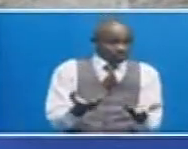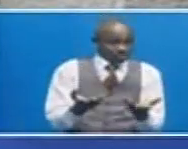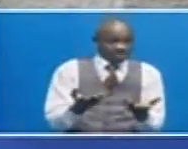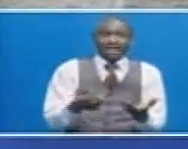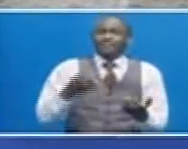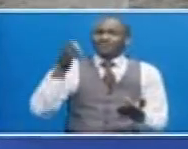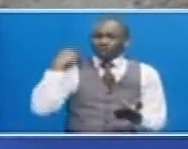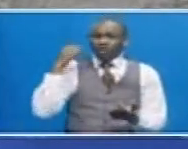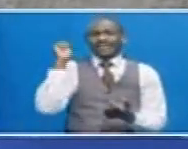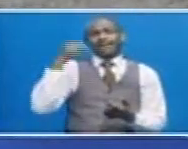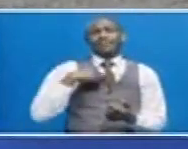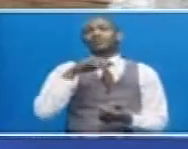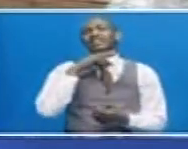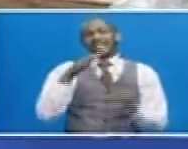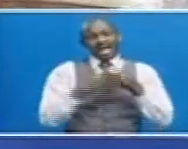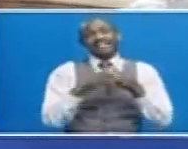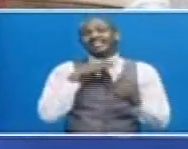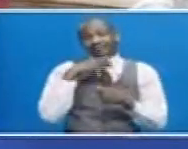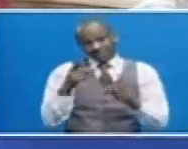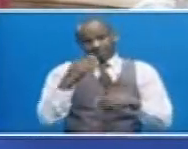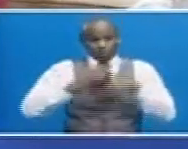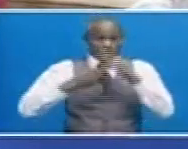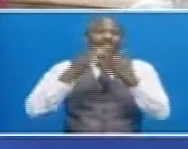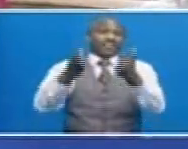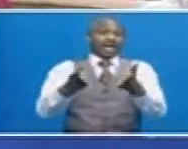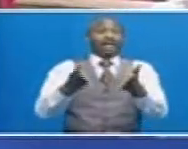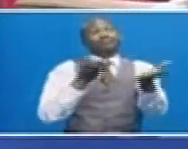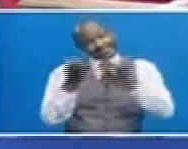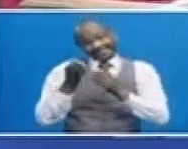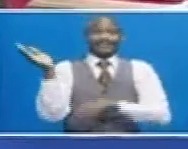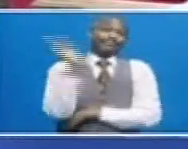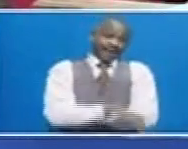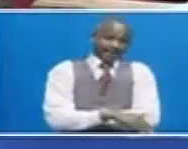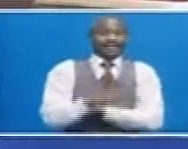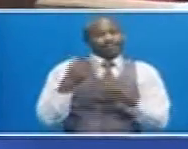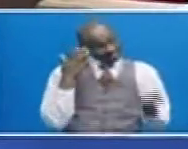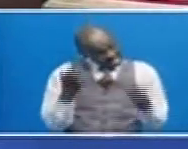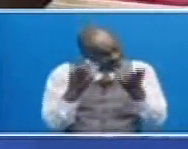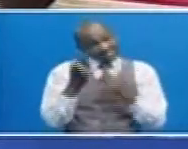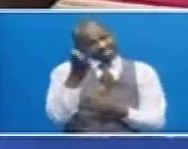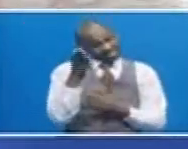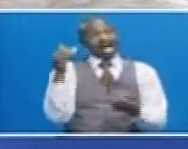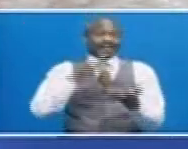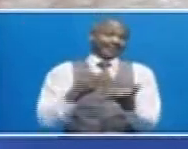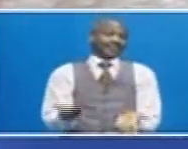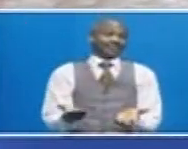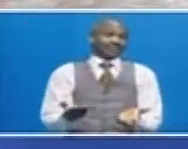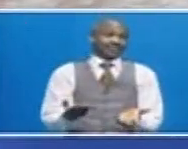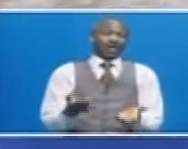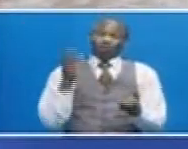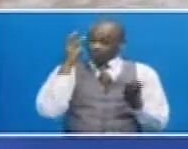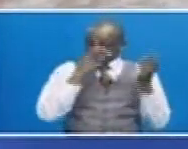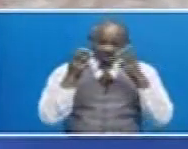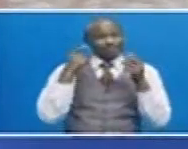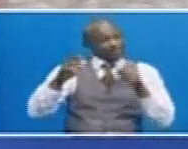killed 9 Kenyans has been reconstructed. Businesses back to normal, perhaps another disaster in waiting. There are worries a